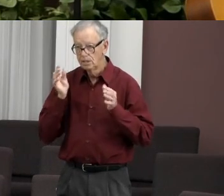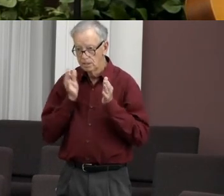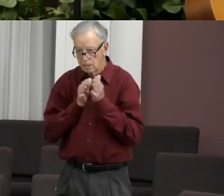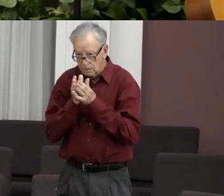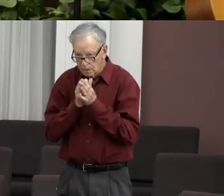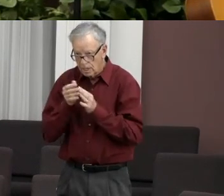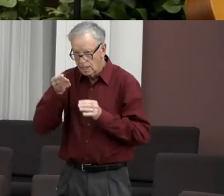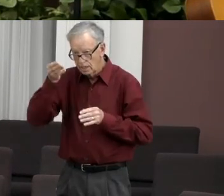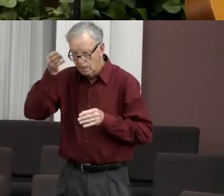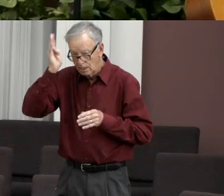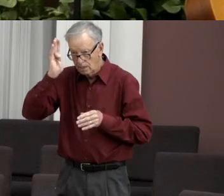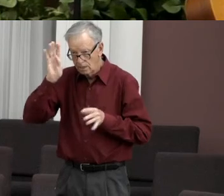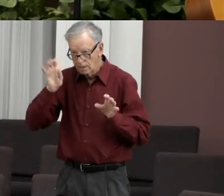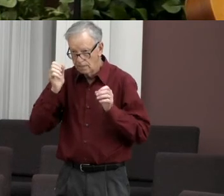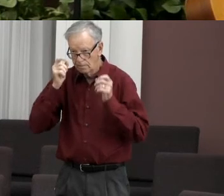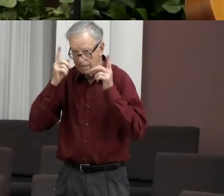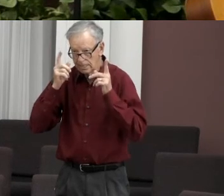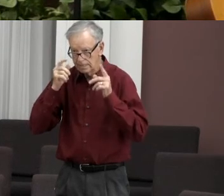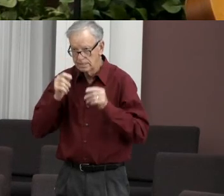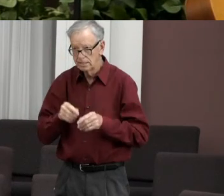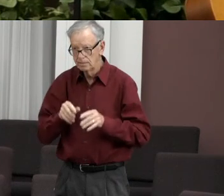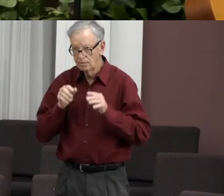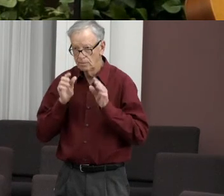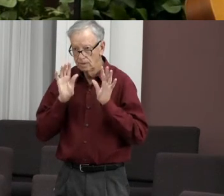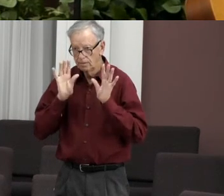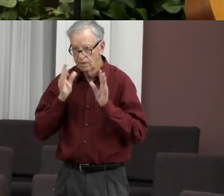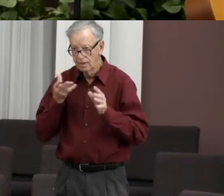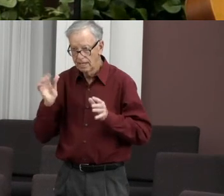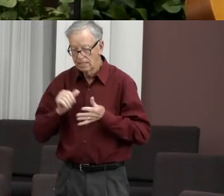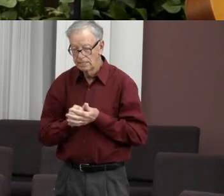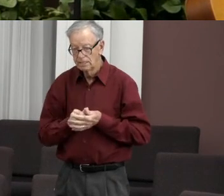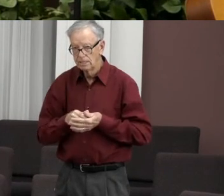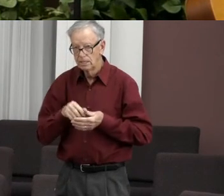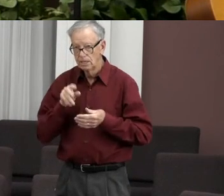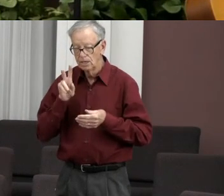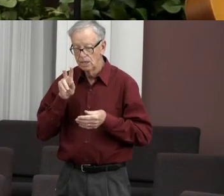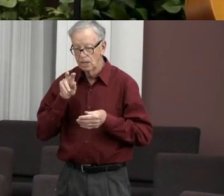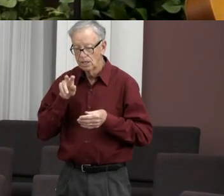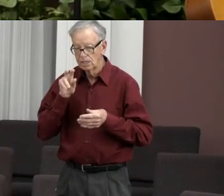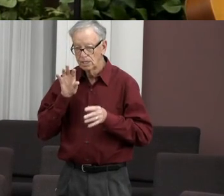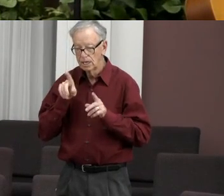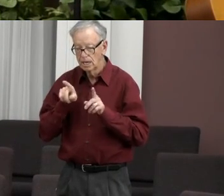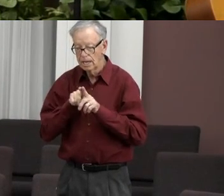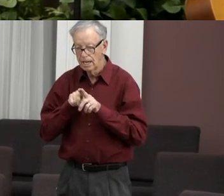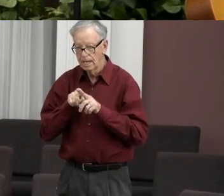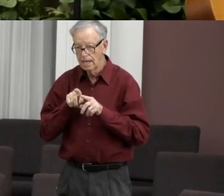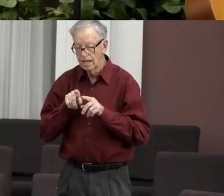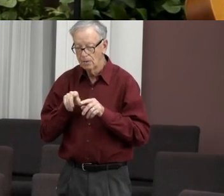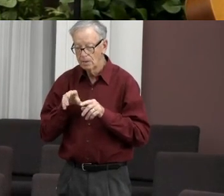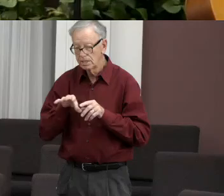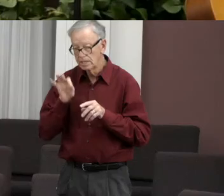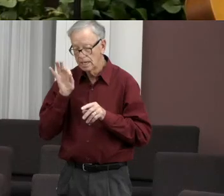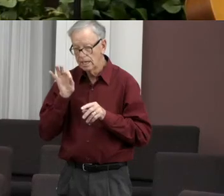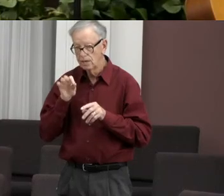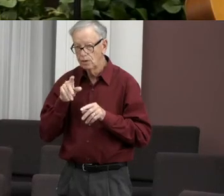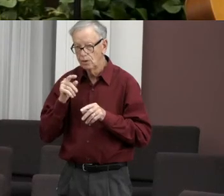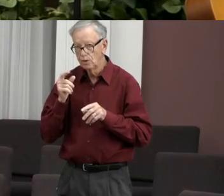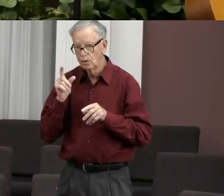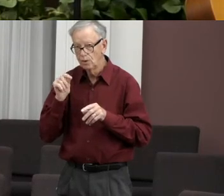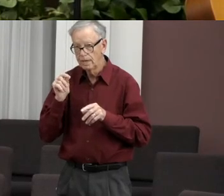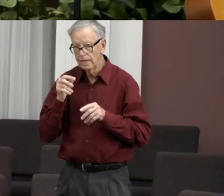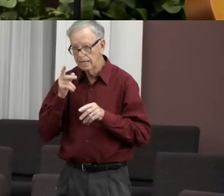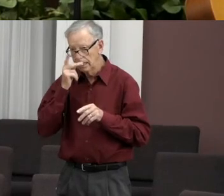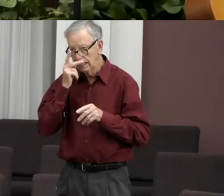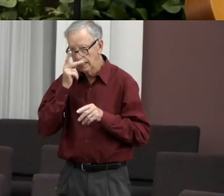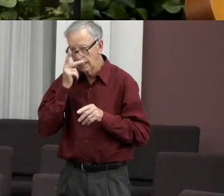It looks like we're taking 20 kids and 7 adults. So pray for us adults especially, but pray for the